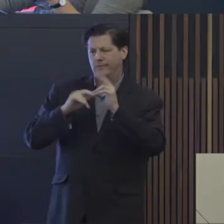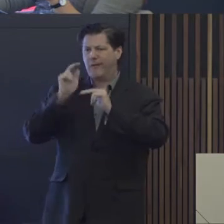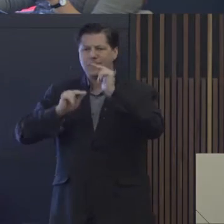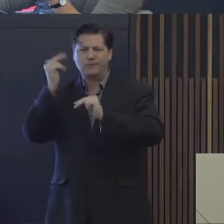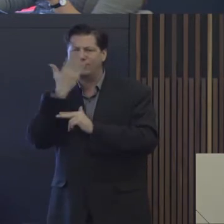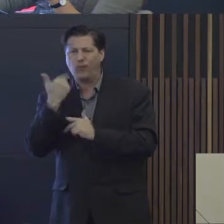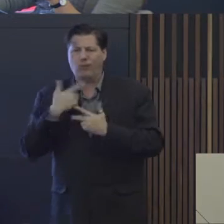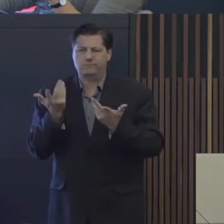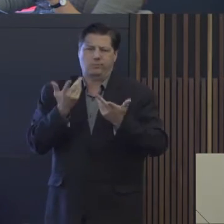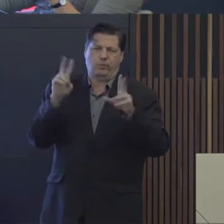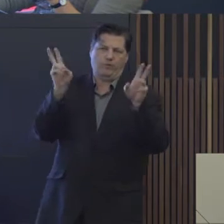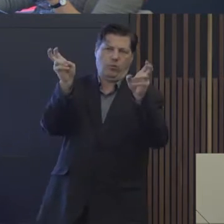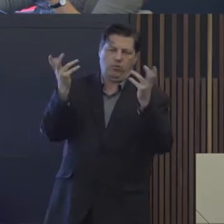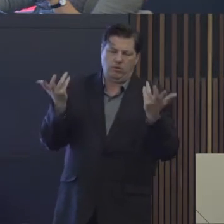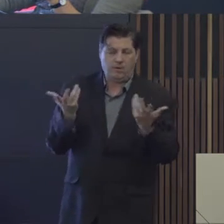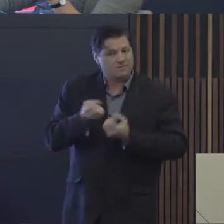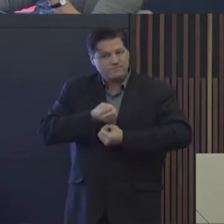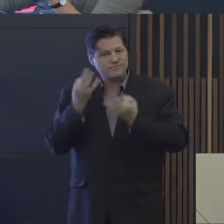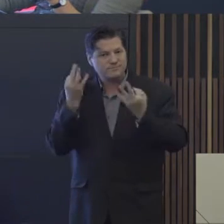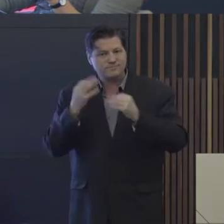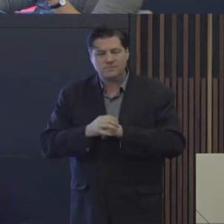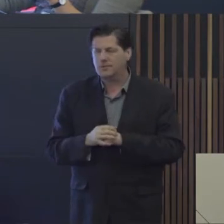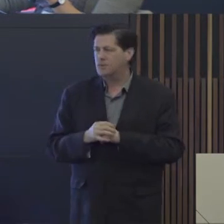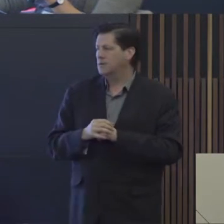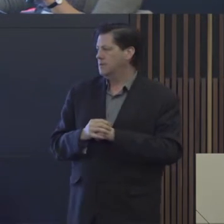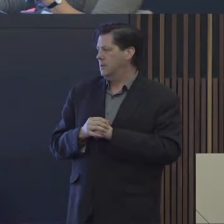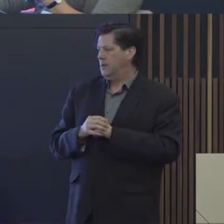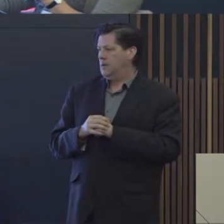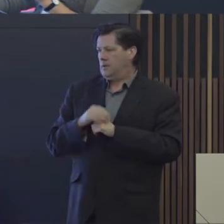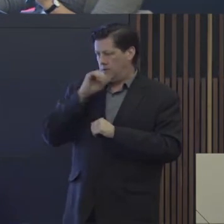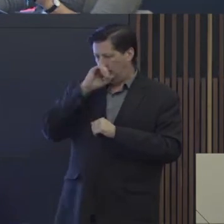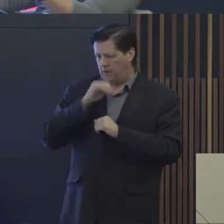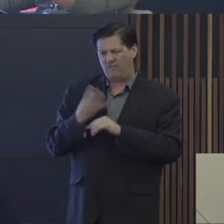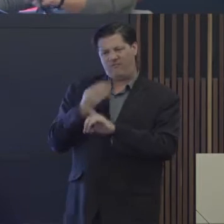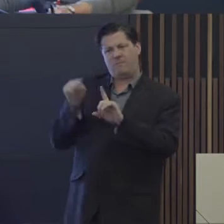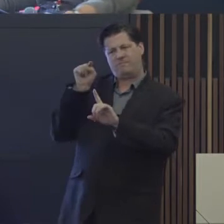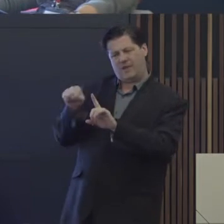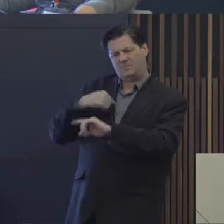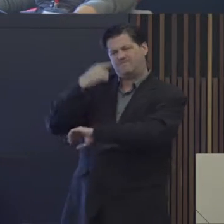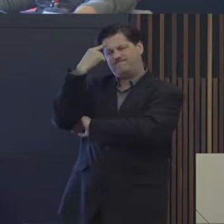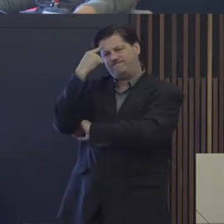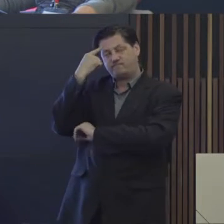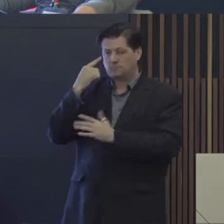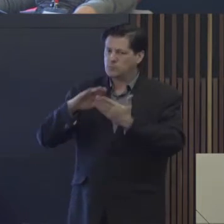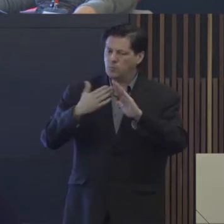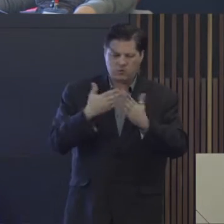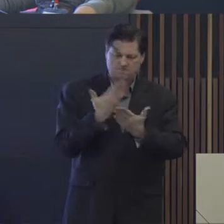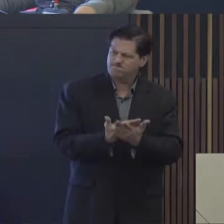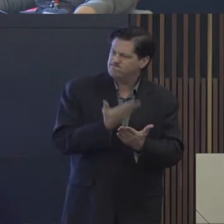developmental school or whatever they were called in those days. And so building on that momentum that was coming up from the